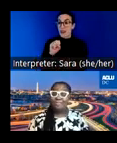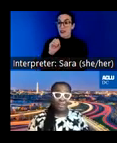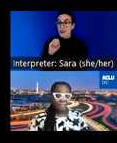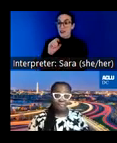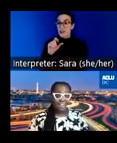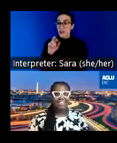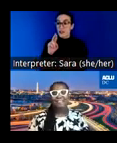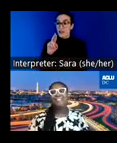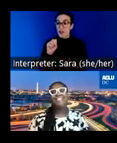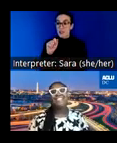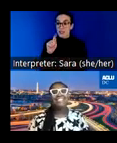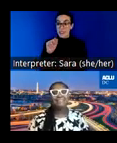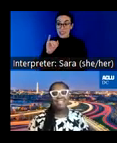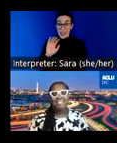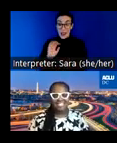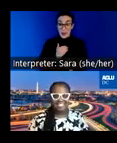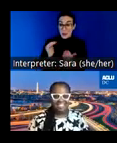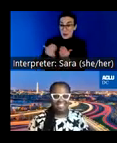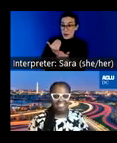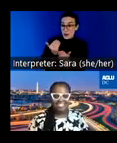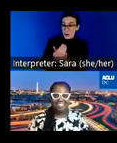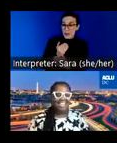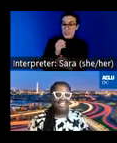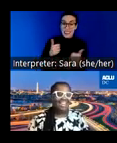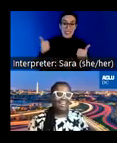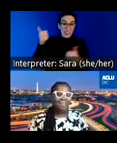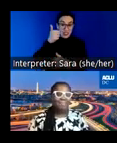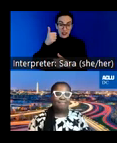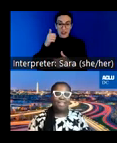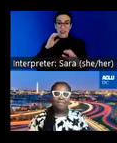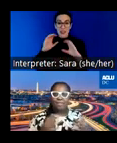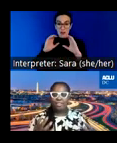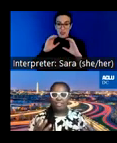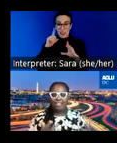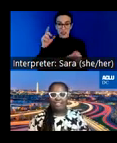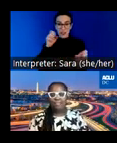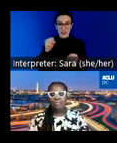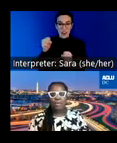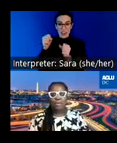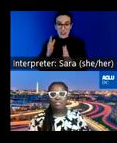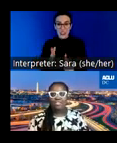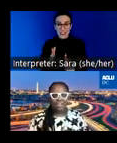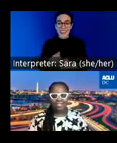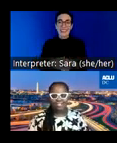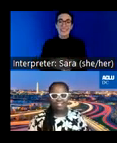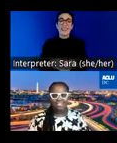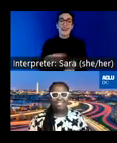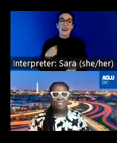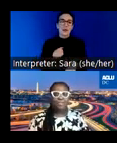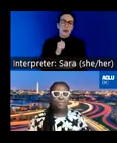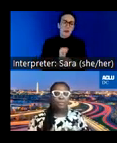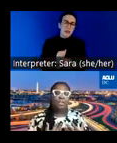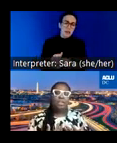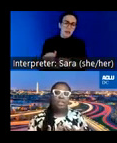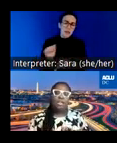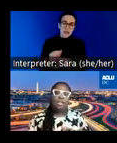our brand new Senior Communication Strategist. And we worked tirelessly